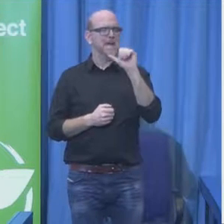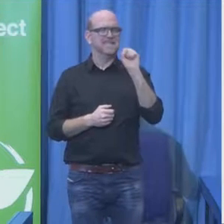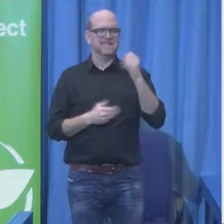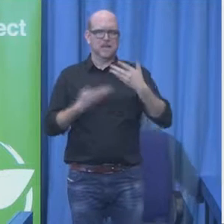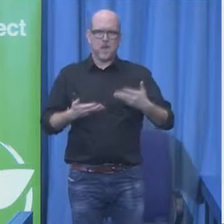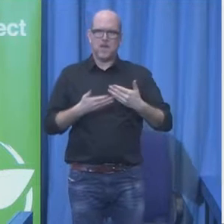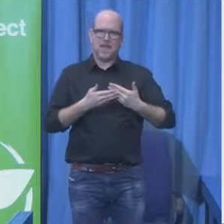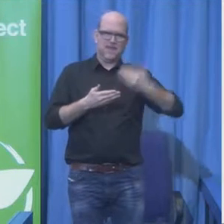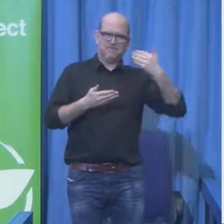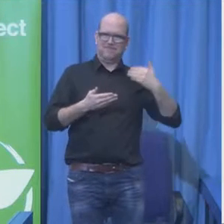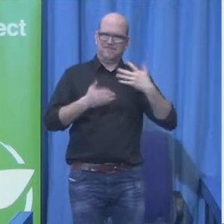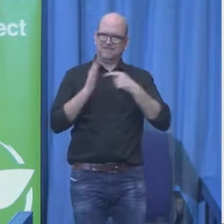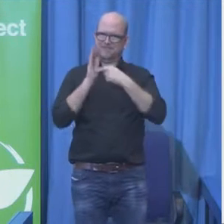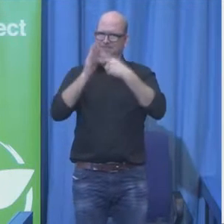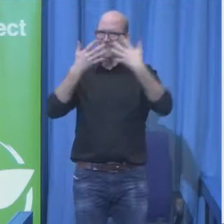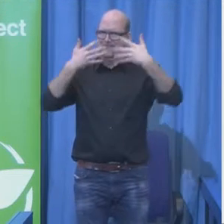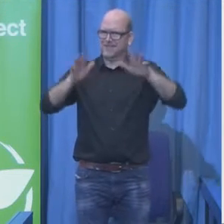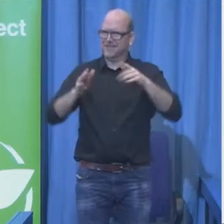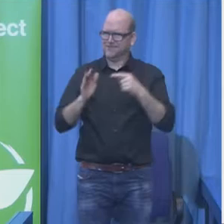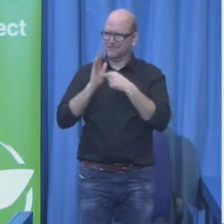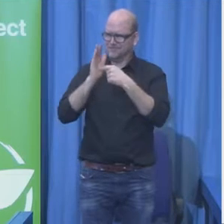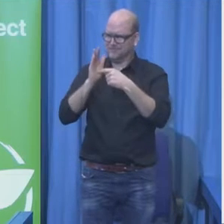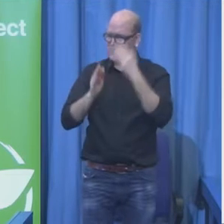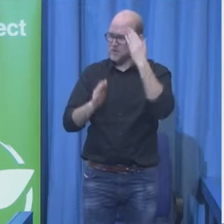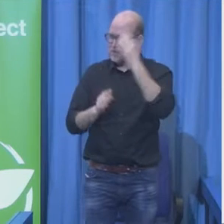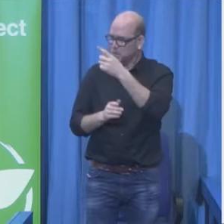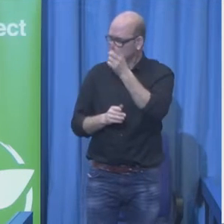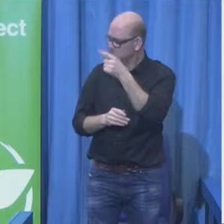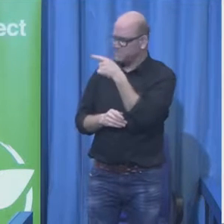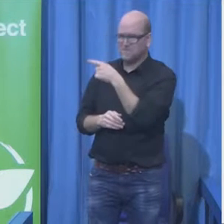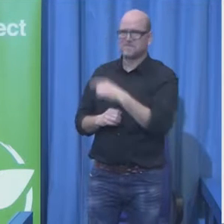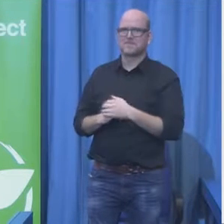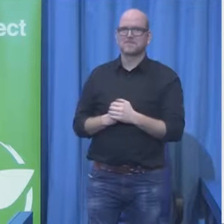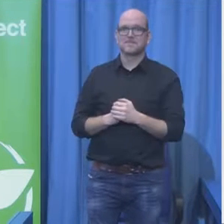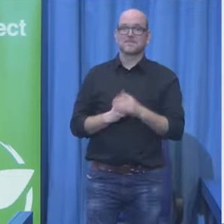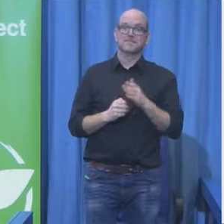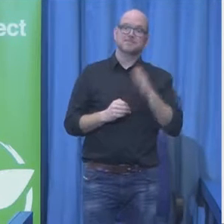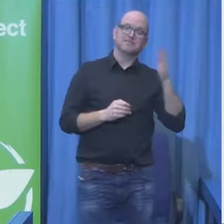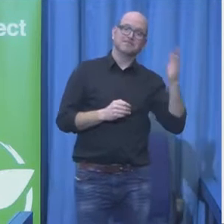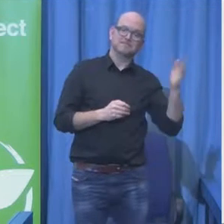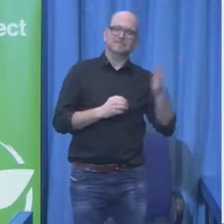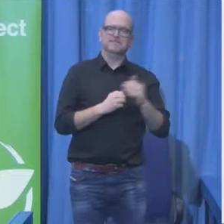DESA in New York. To the extreme left, sitting next